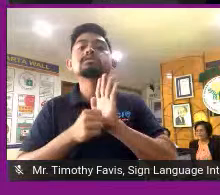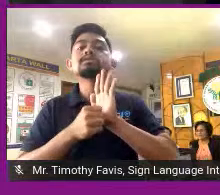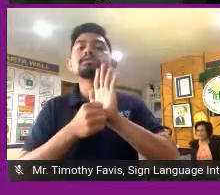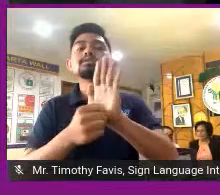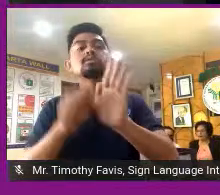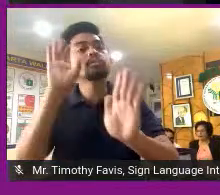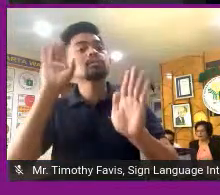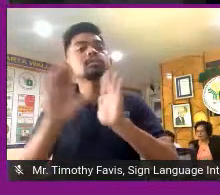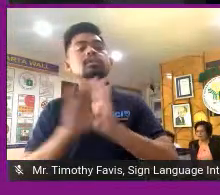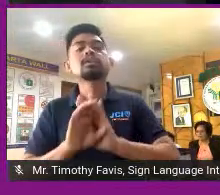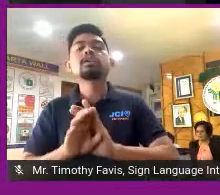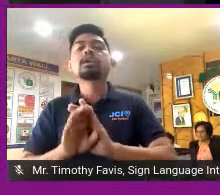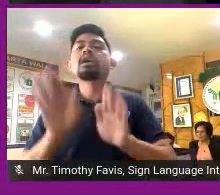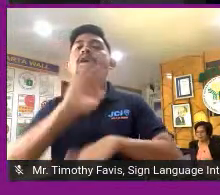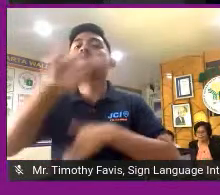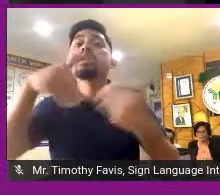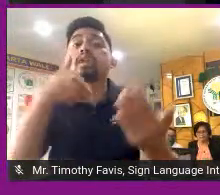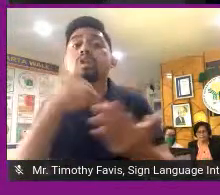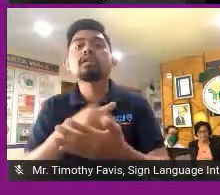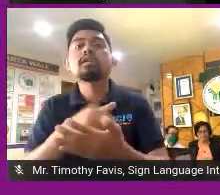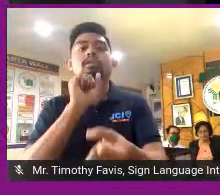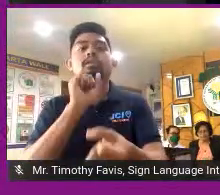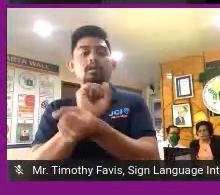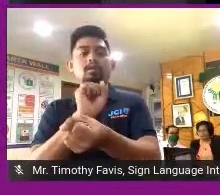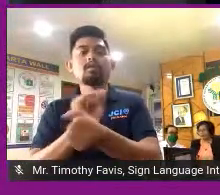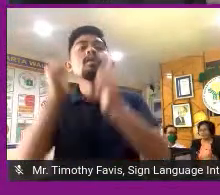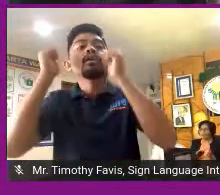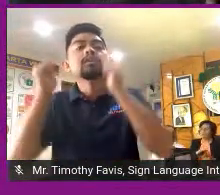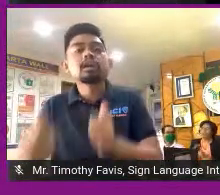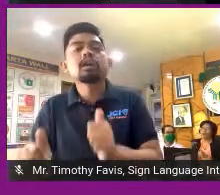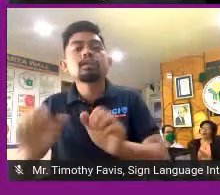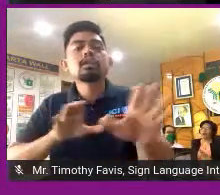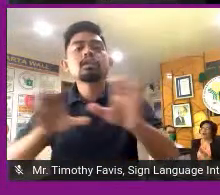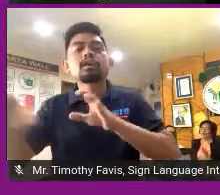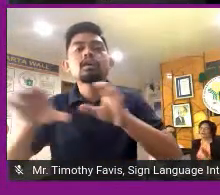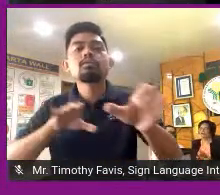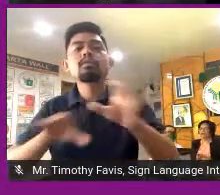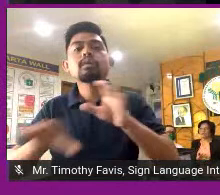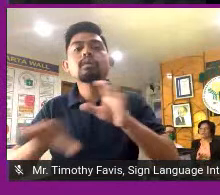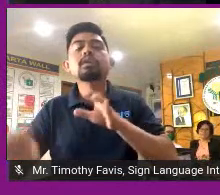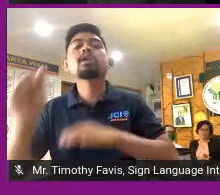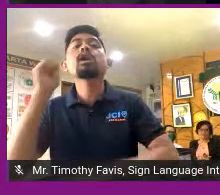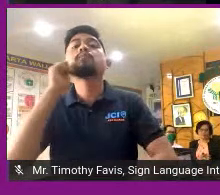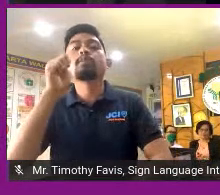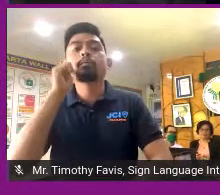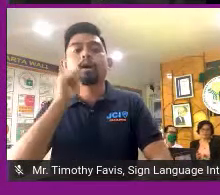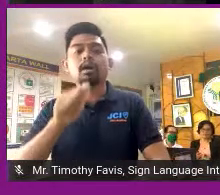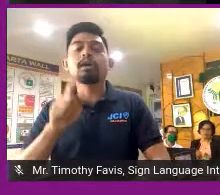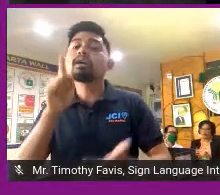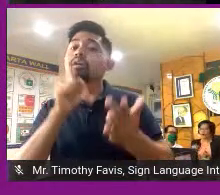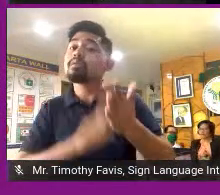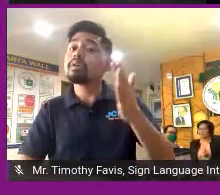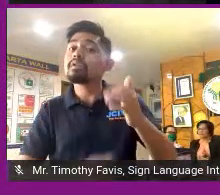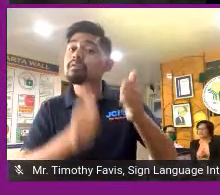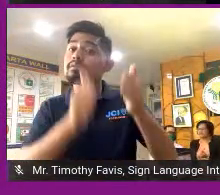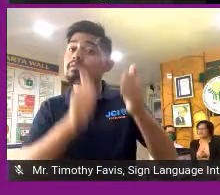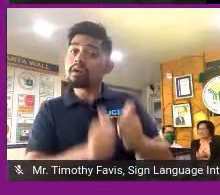na lahat na trabaho ay para sa babae. Ano po? So ito po ang ano ng gender in development